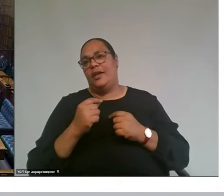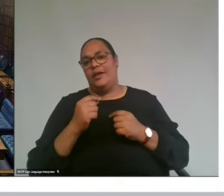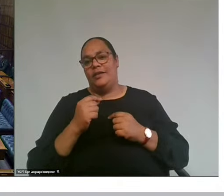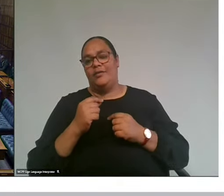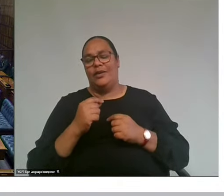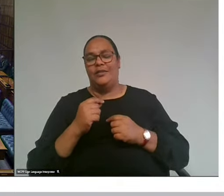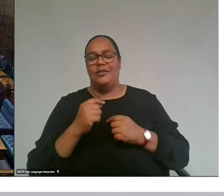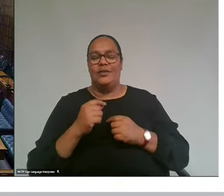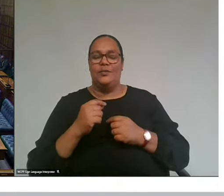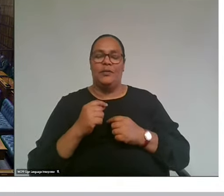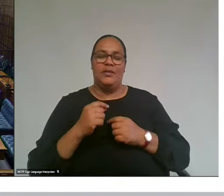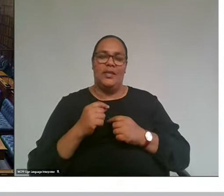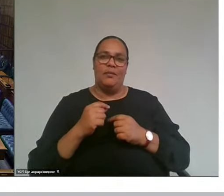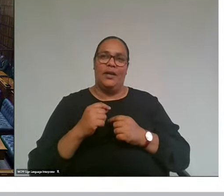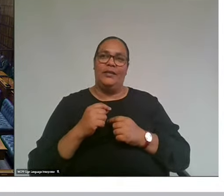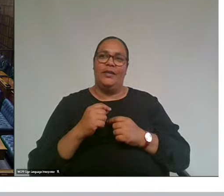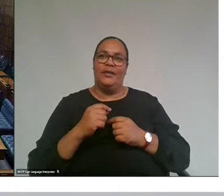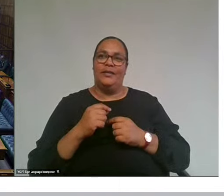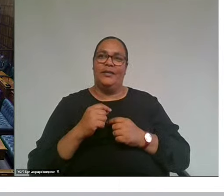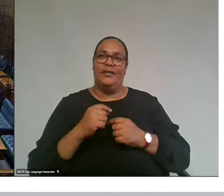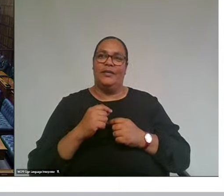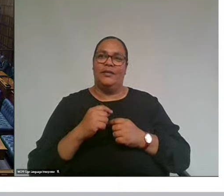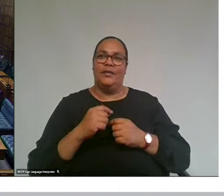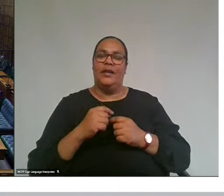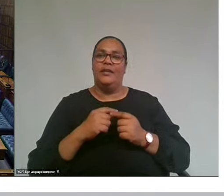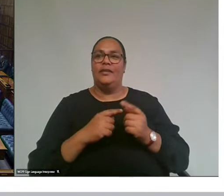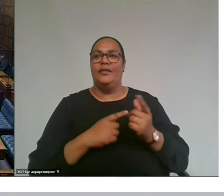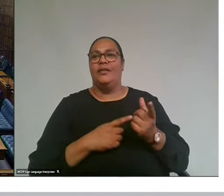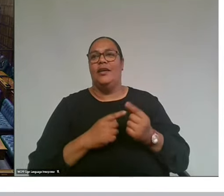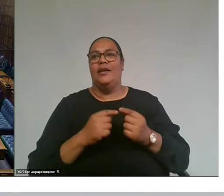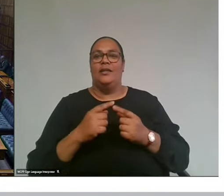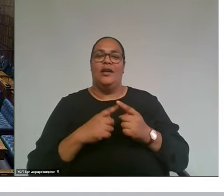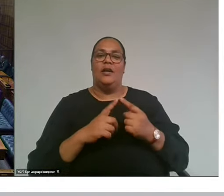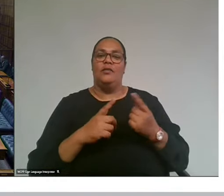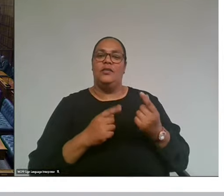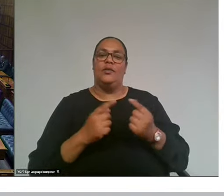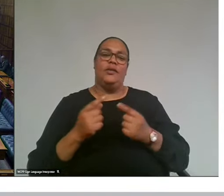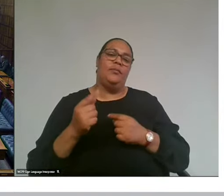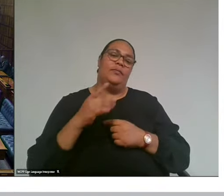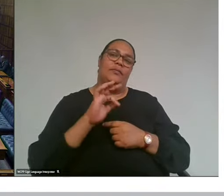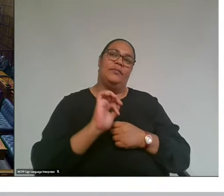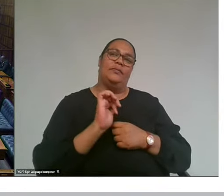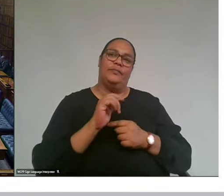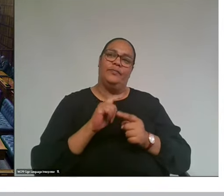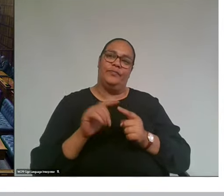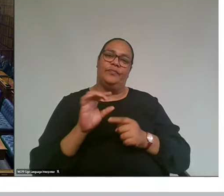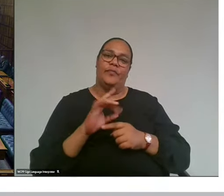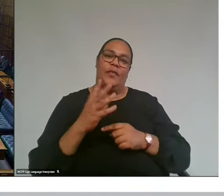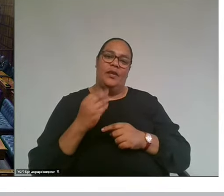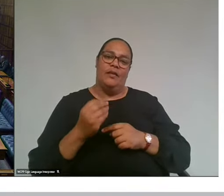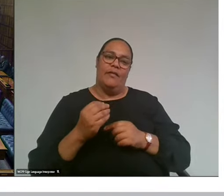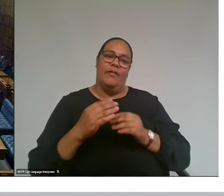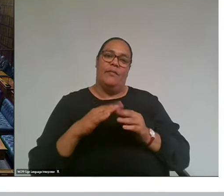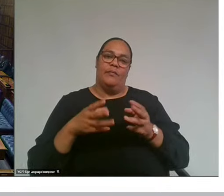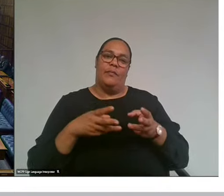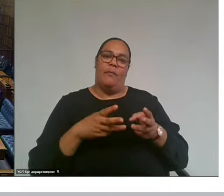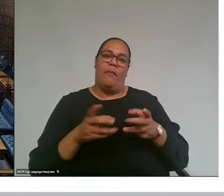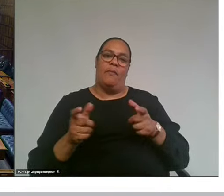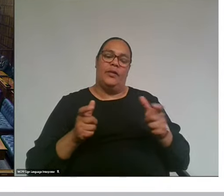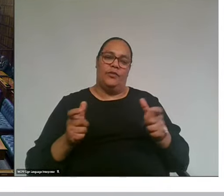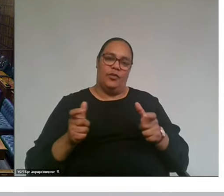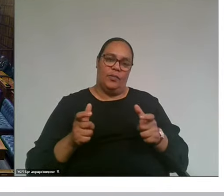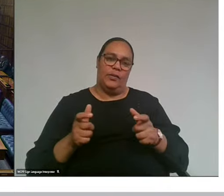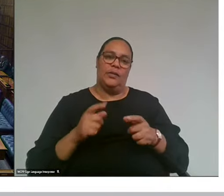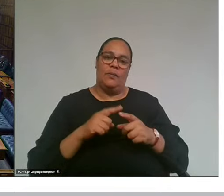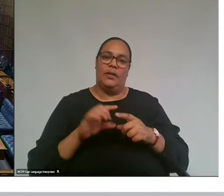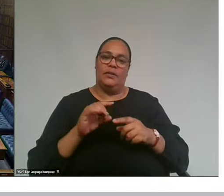reintroduced this and I was wondering whether we could ask him whether they do still have this measurement is